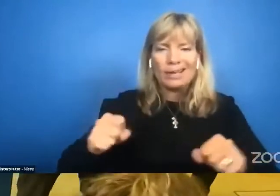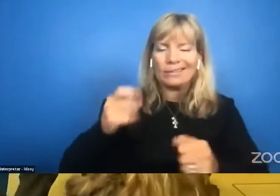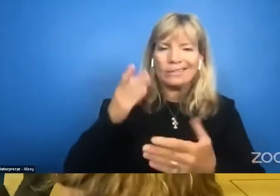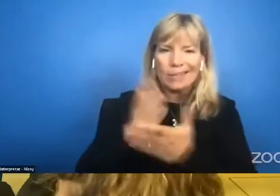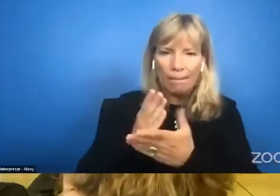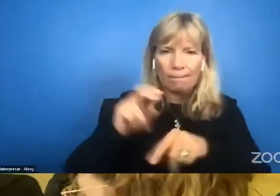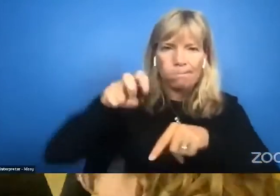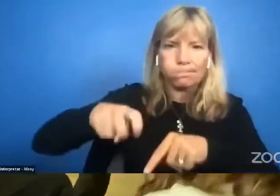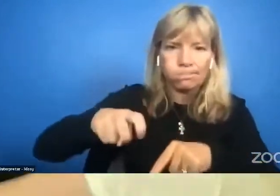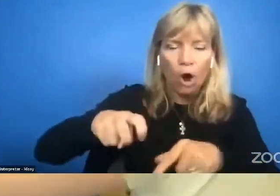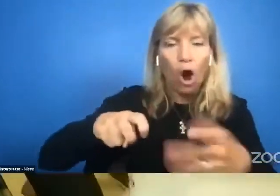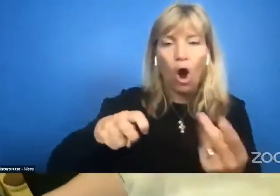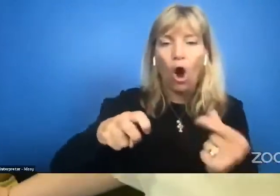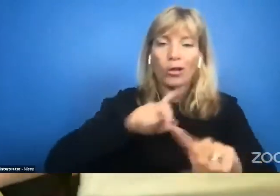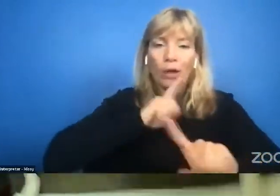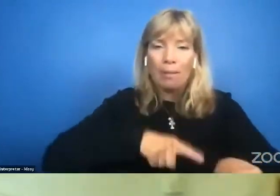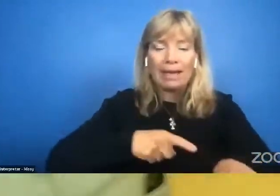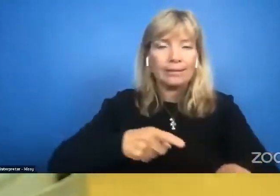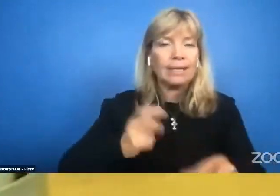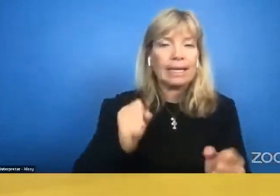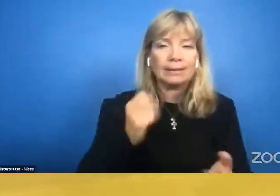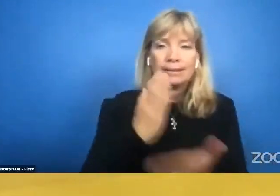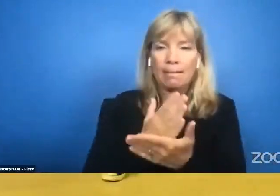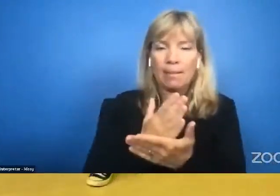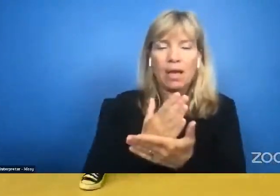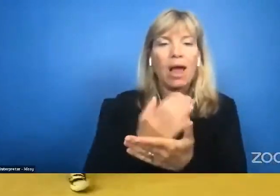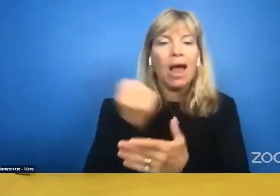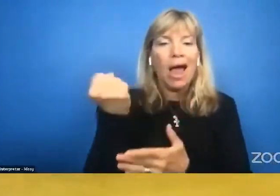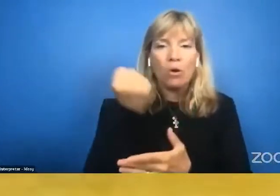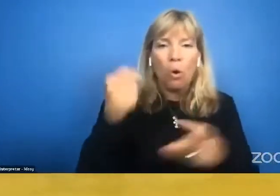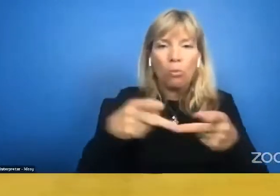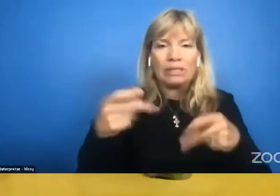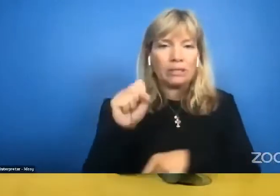command and hold his position.